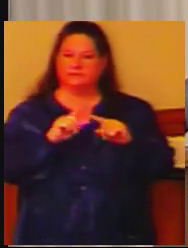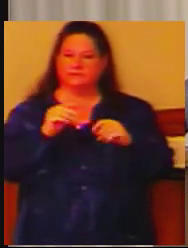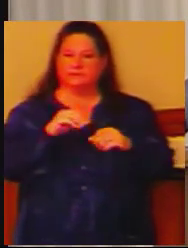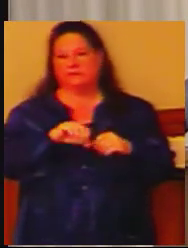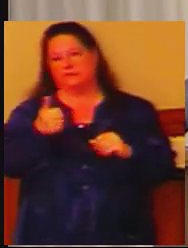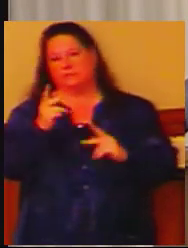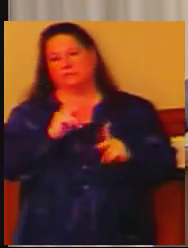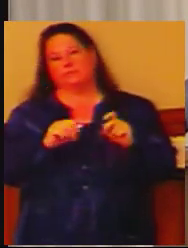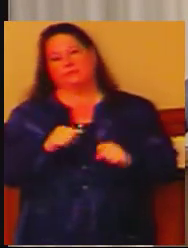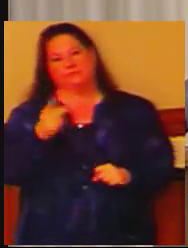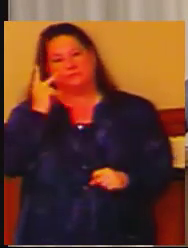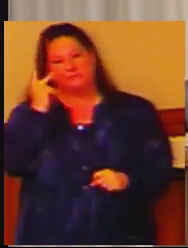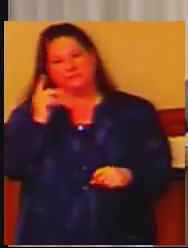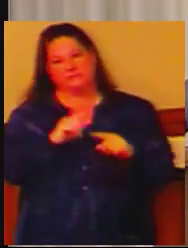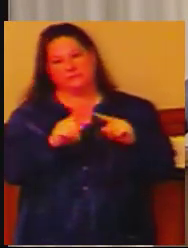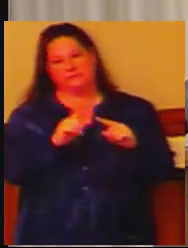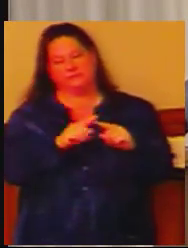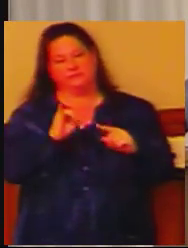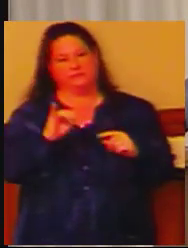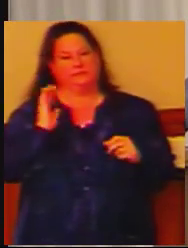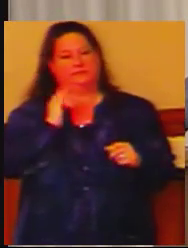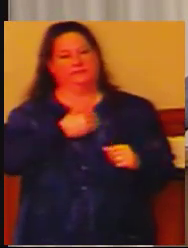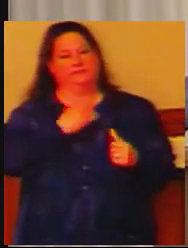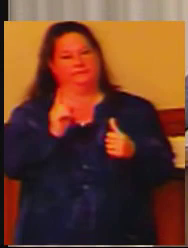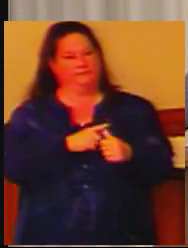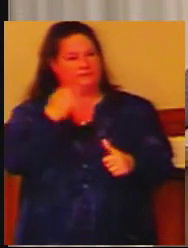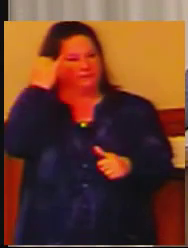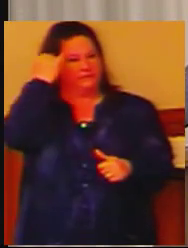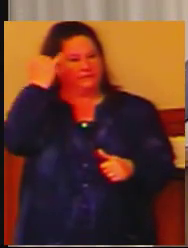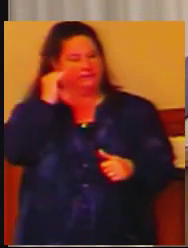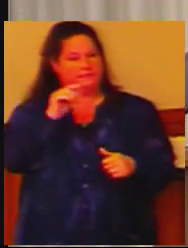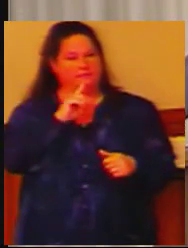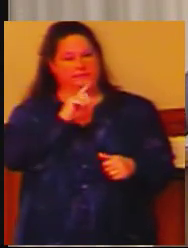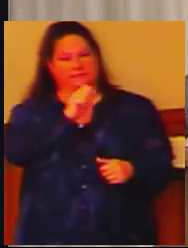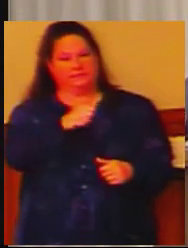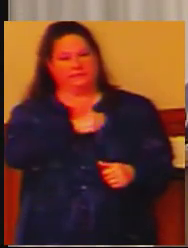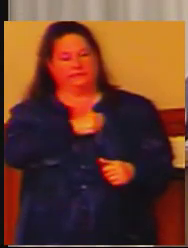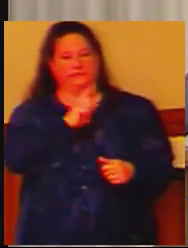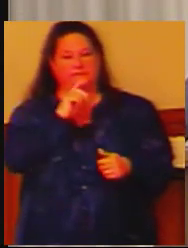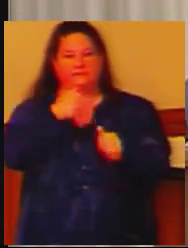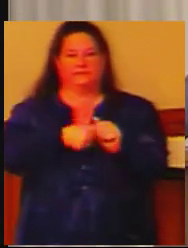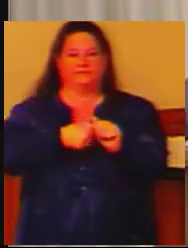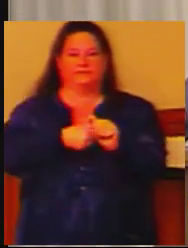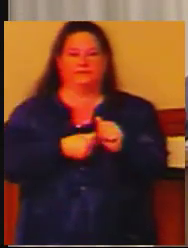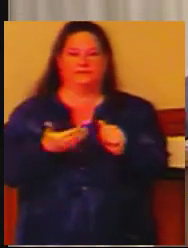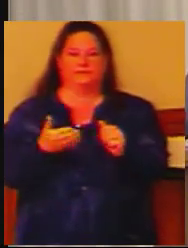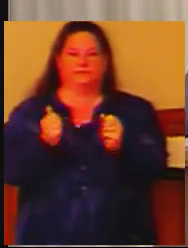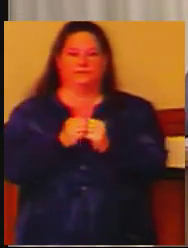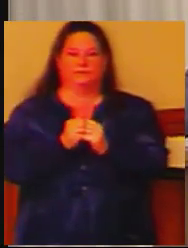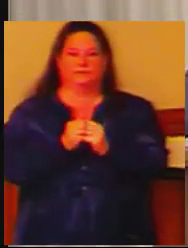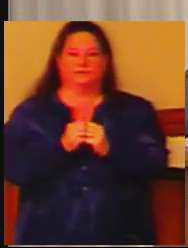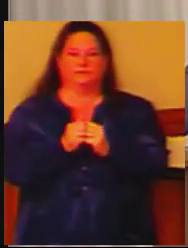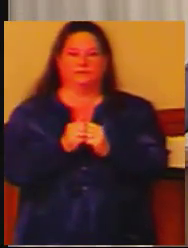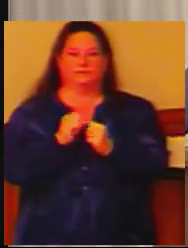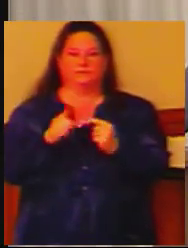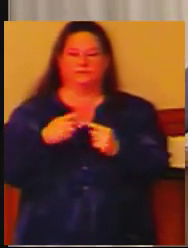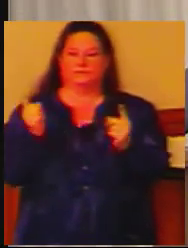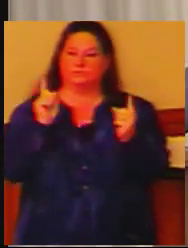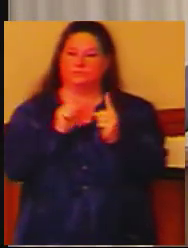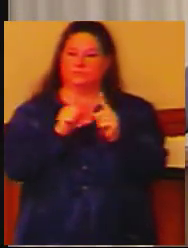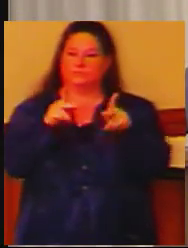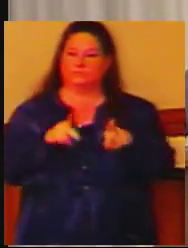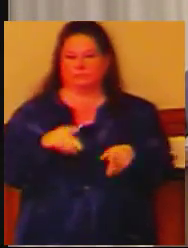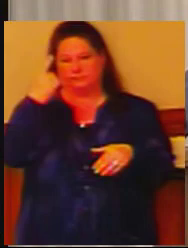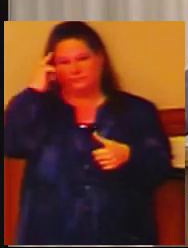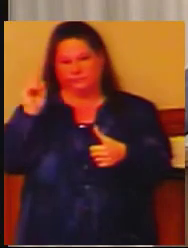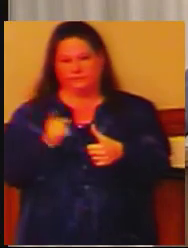can see the difference. So that's our first kind of an idea. Really, attitude is everything when it comes to just when you meet somebody for the